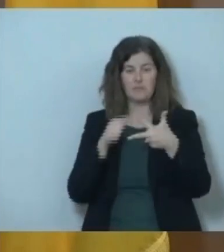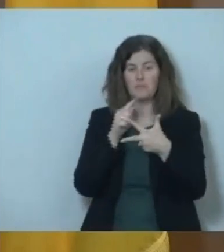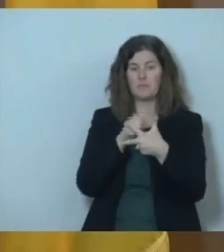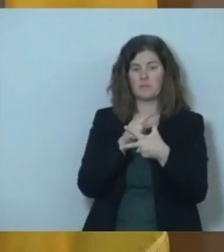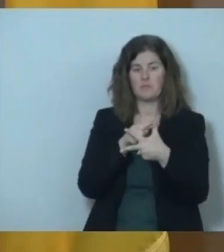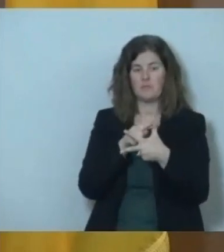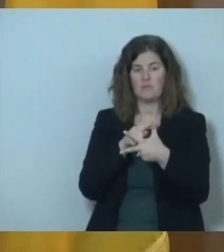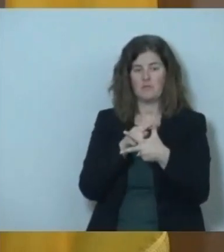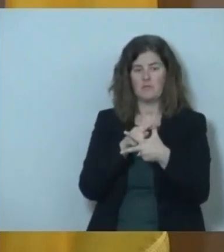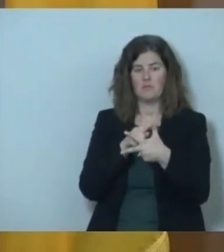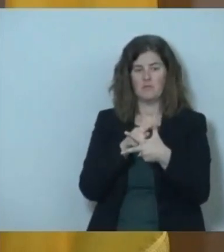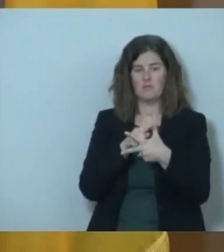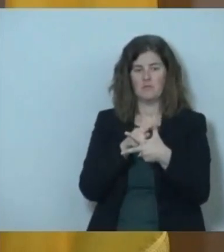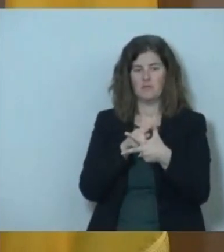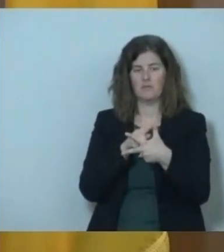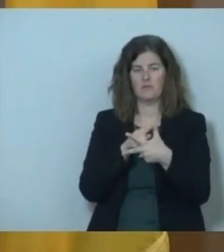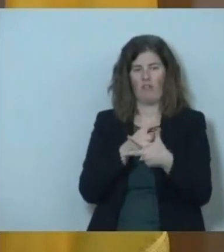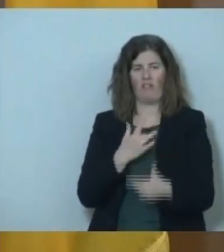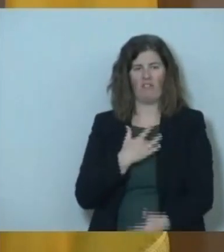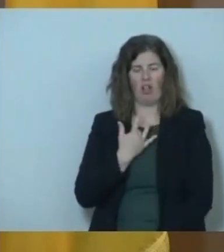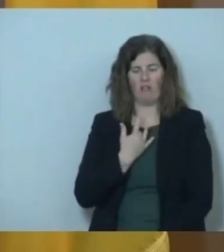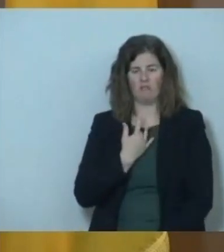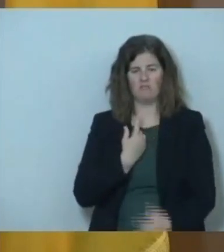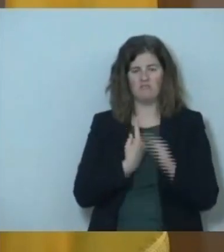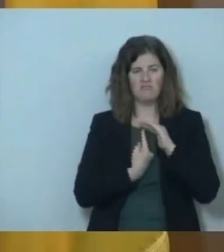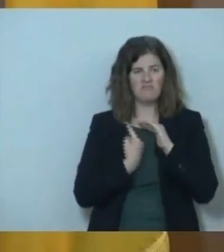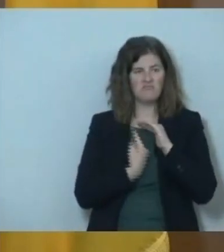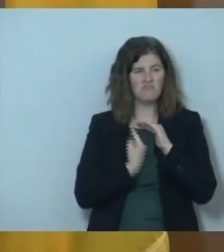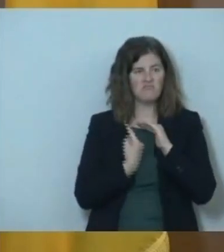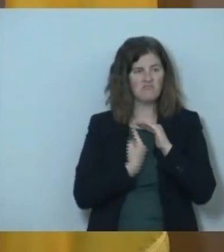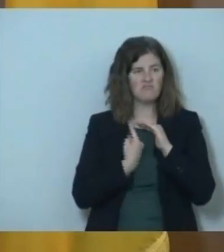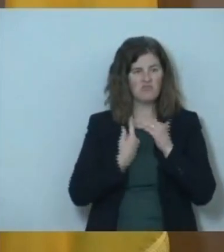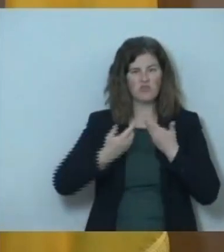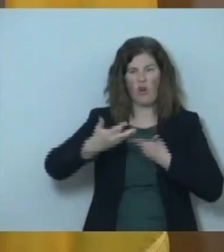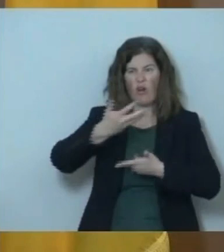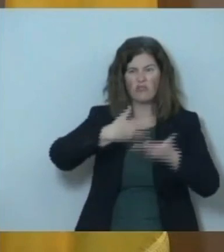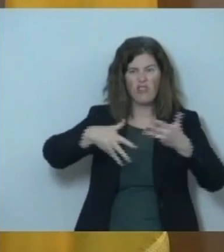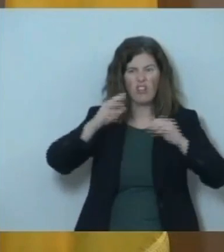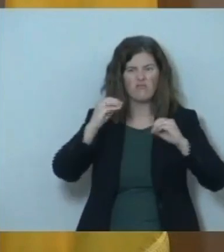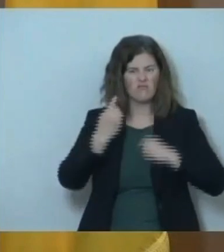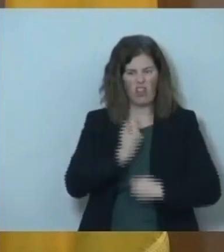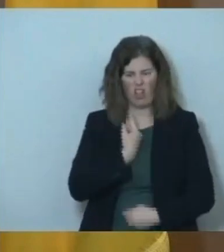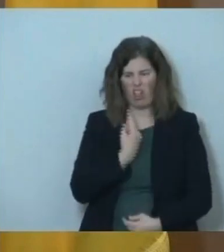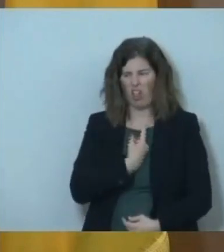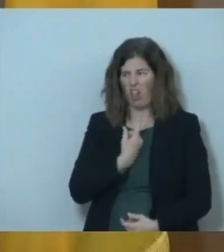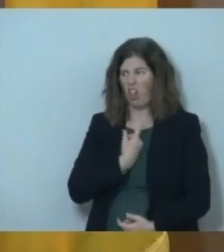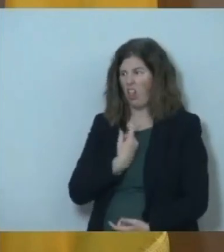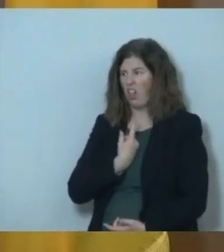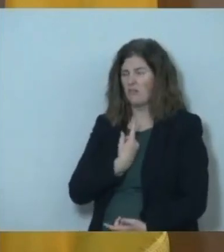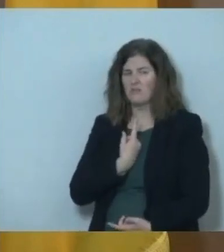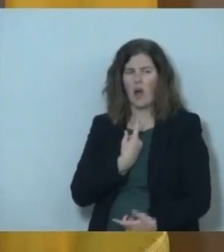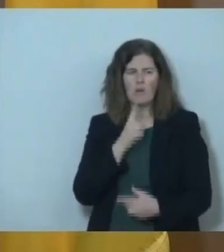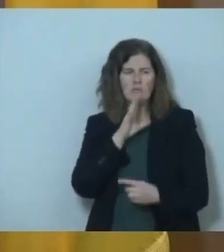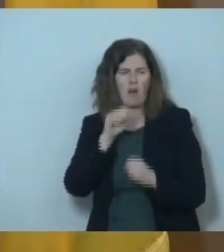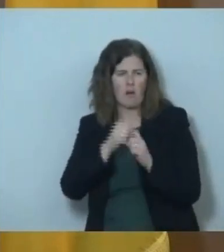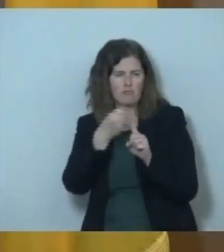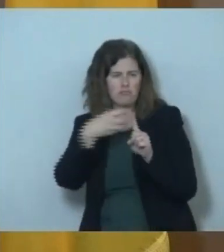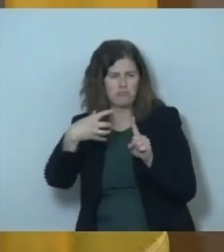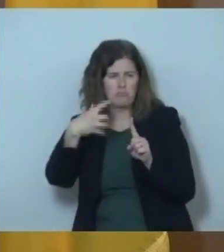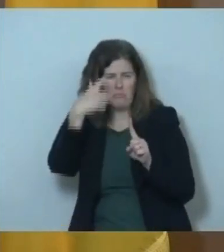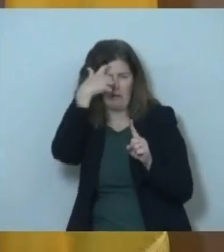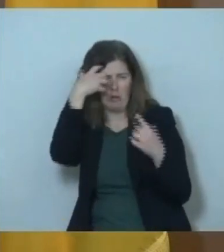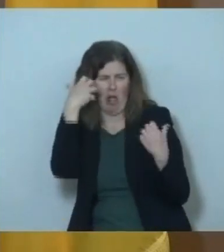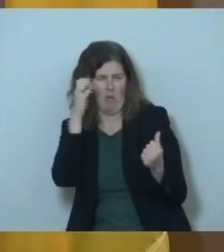that there's a real social isolation aspect, and I want to talk about behavioral health, and a sense of hopelessness